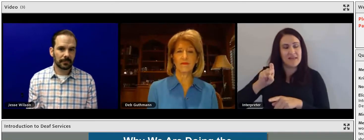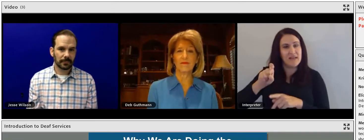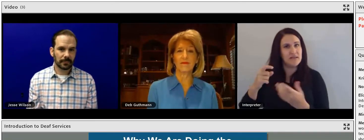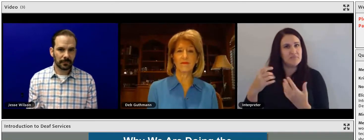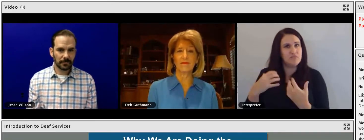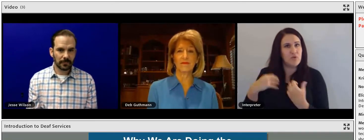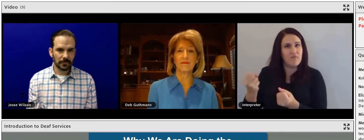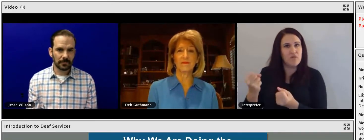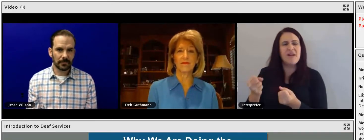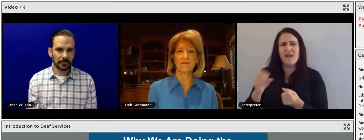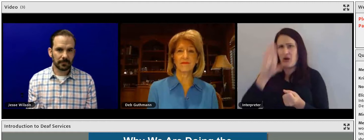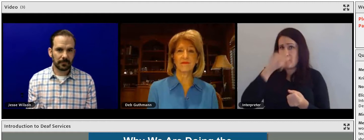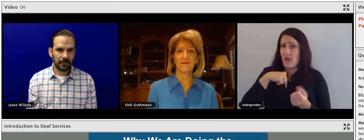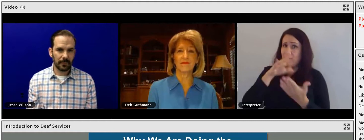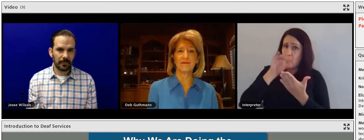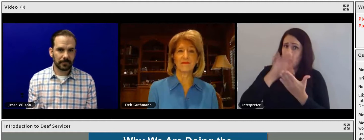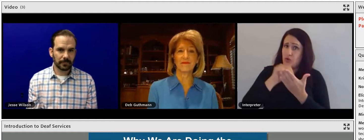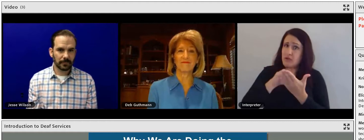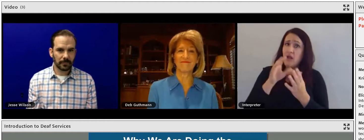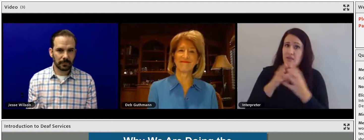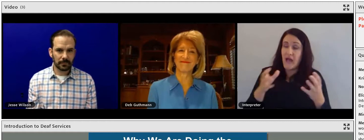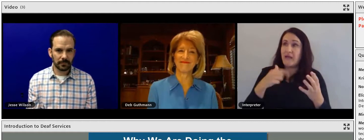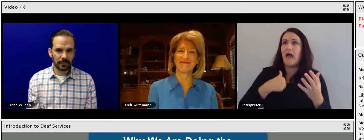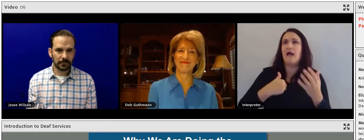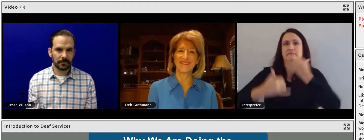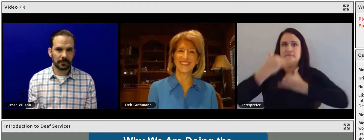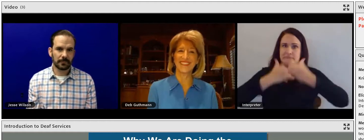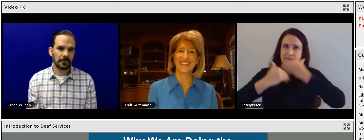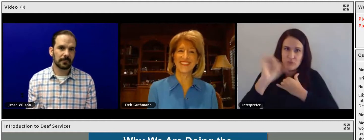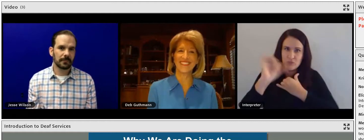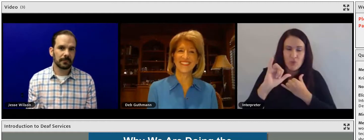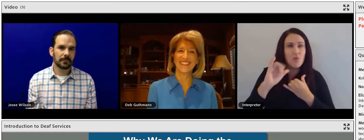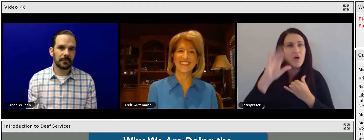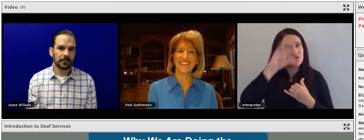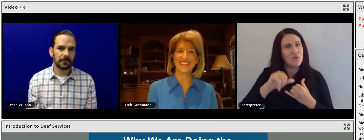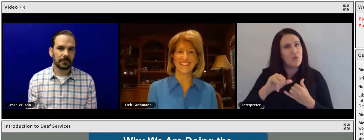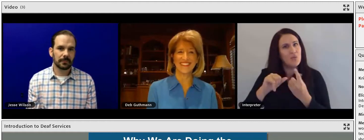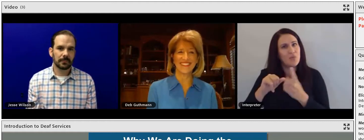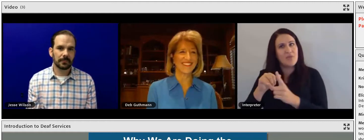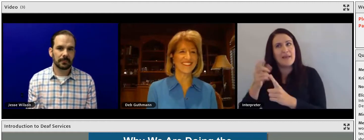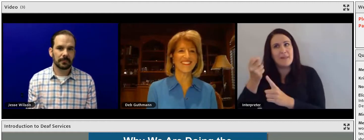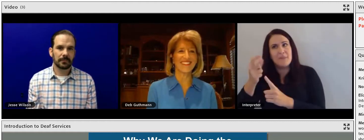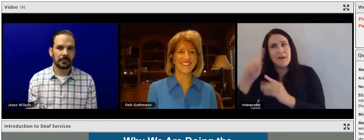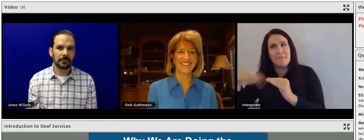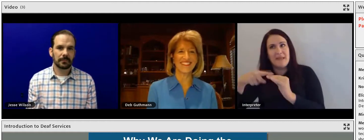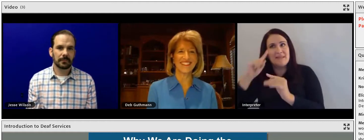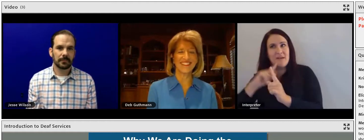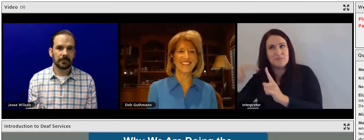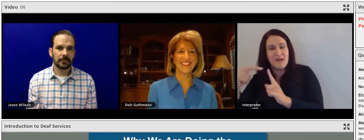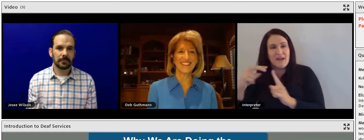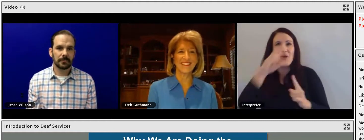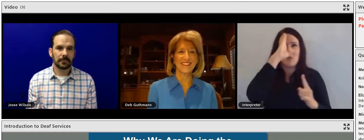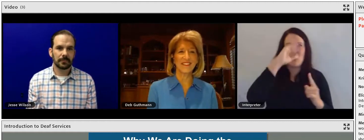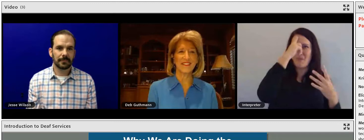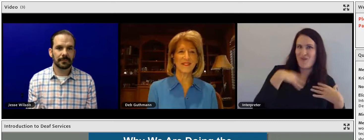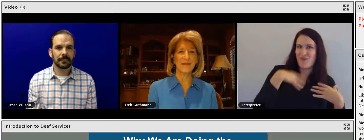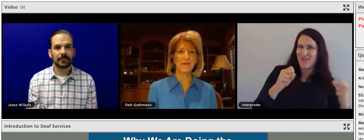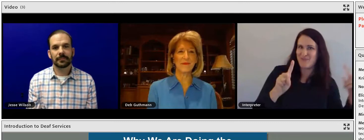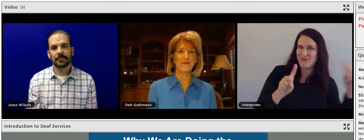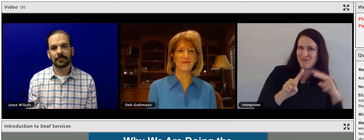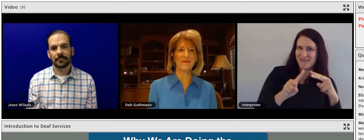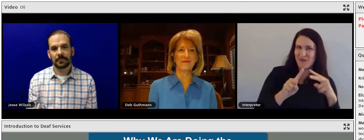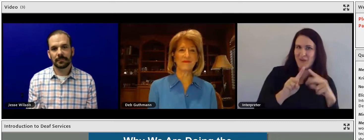learned a tremendous amount and made a lot of mistakes because I know the deaf perspective a little bit and I know mental health perspective, but substance